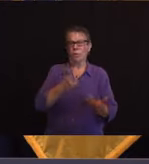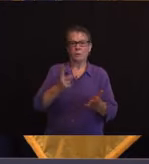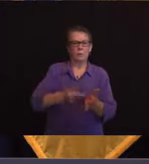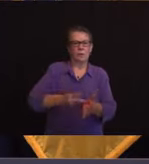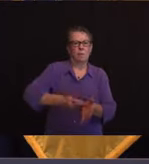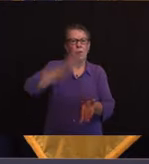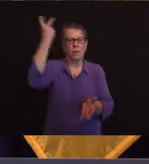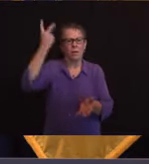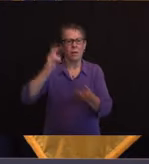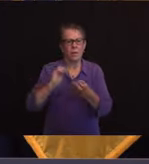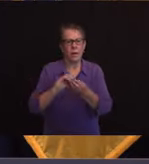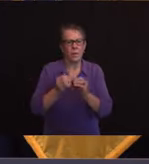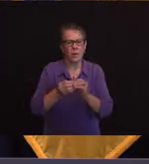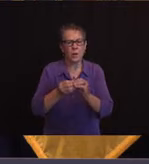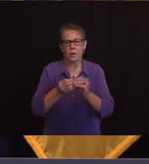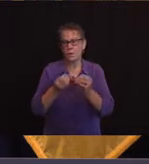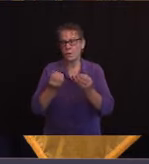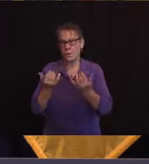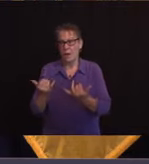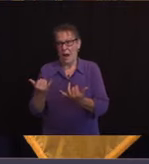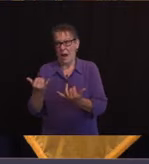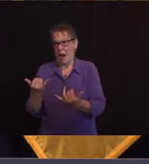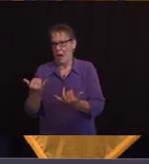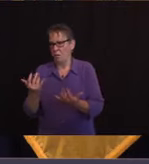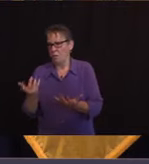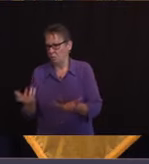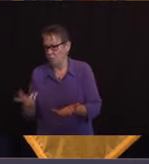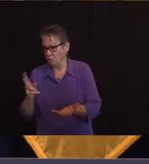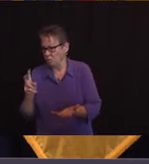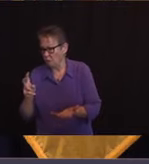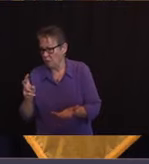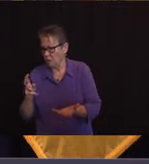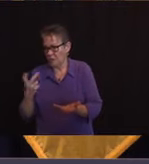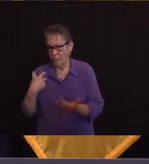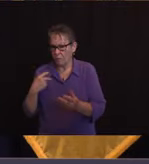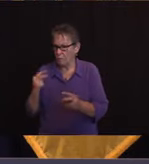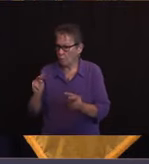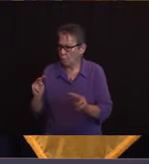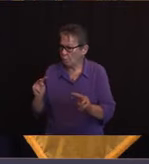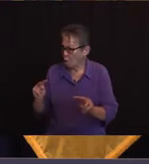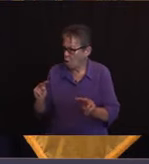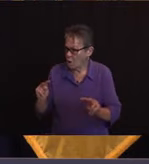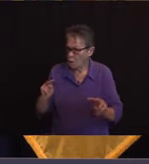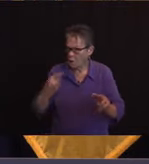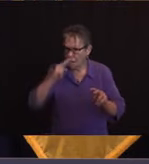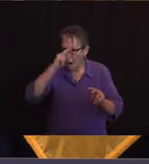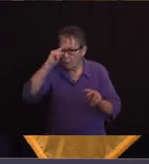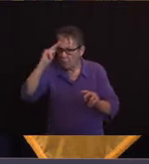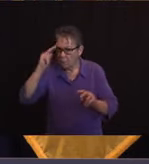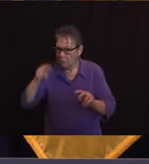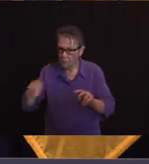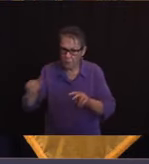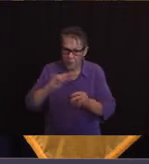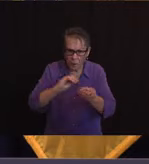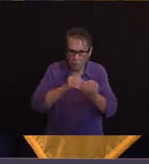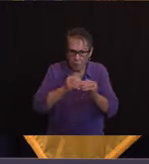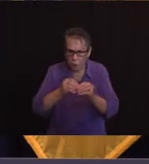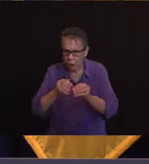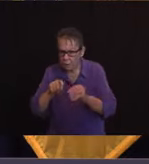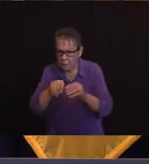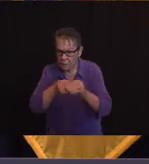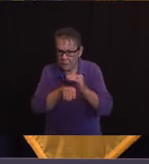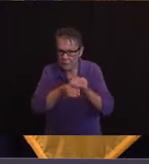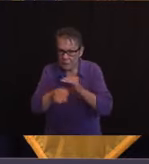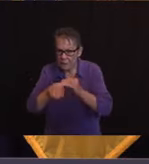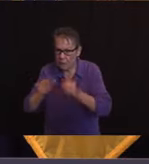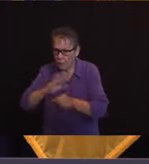ago. But we're going to continue to watch this stuff like a hawk, and as Ed said, the more of a sense we get of the variants,